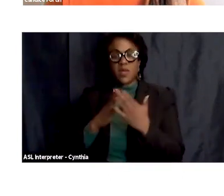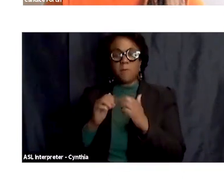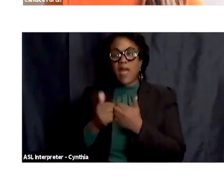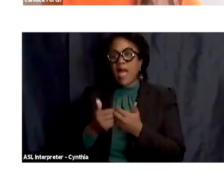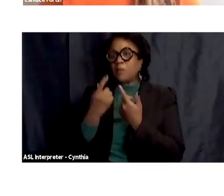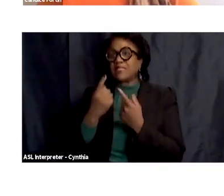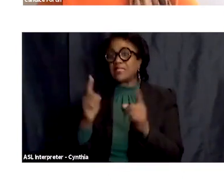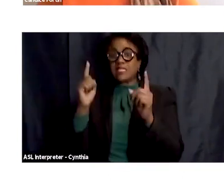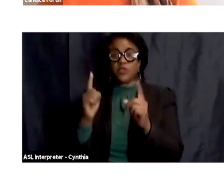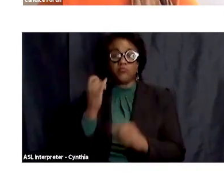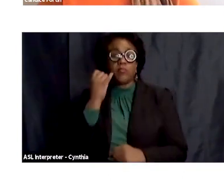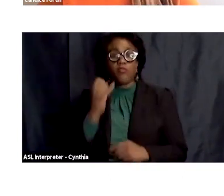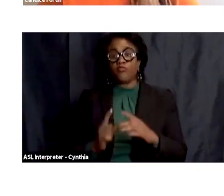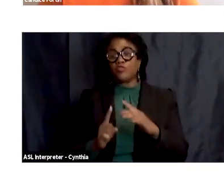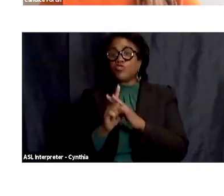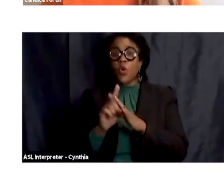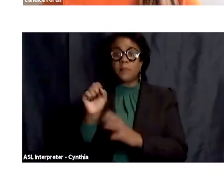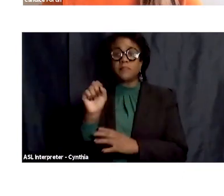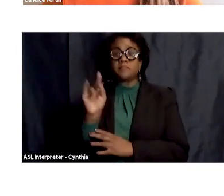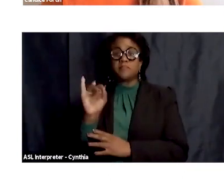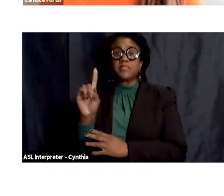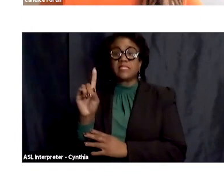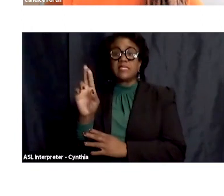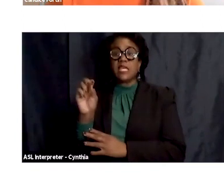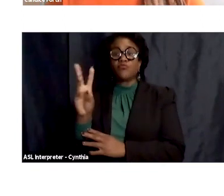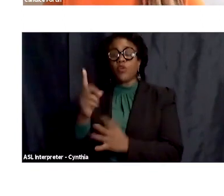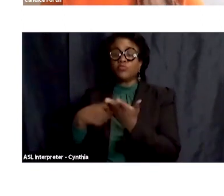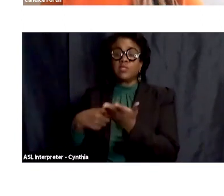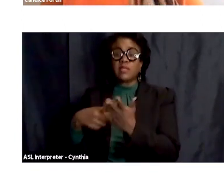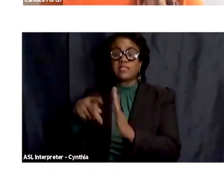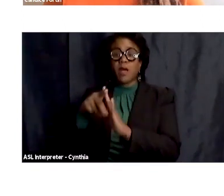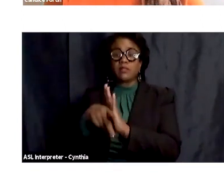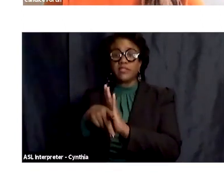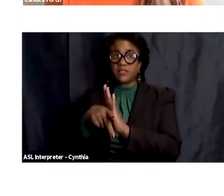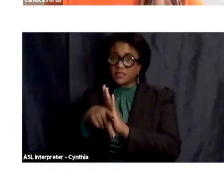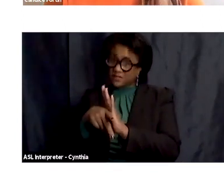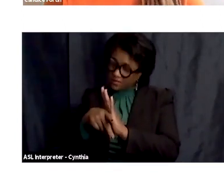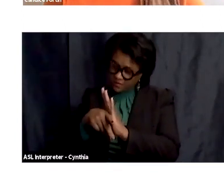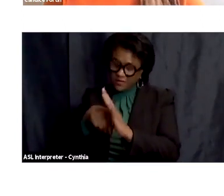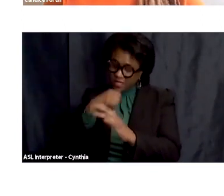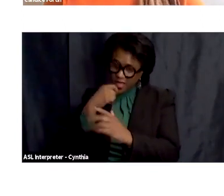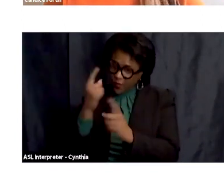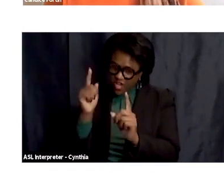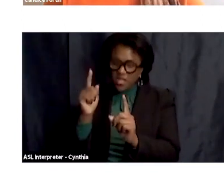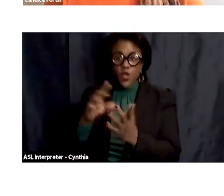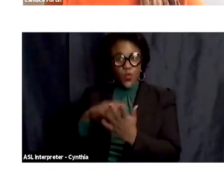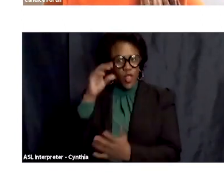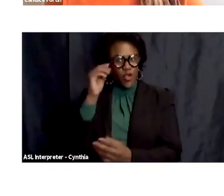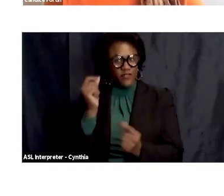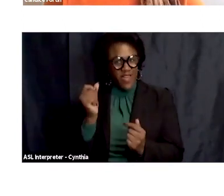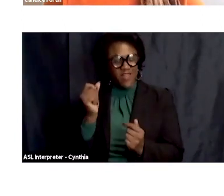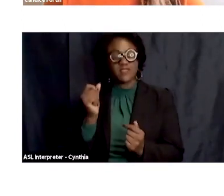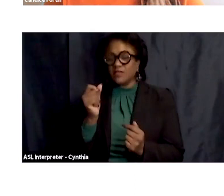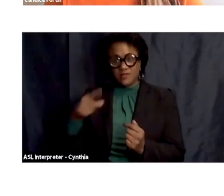successful just showing up at Skid Row and talking about policy. That did not work. We learned that very, very quickly.